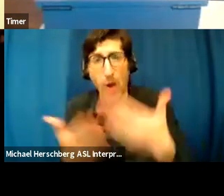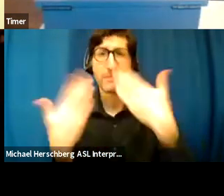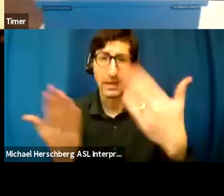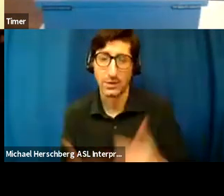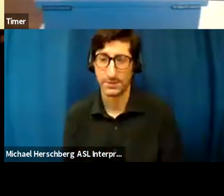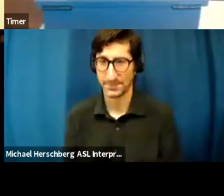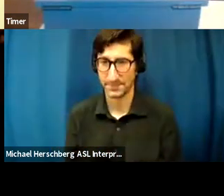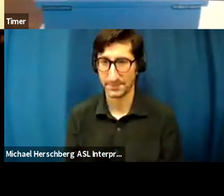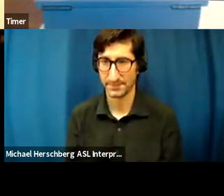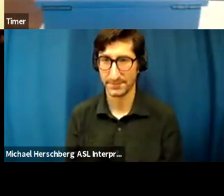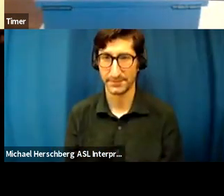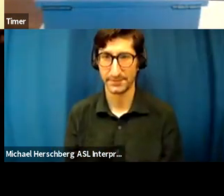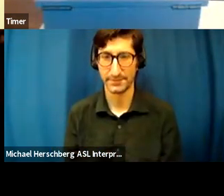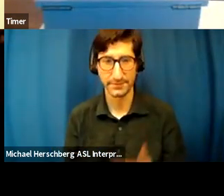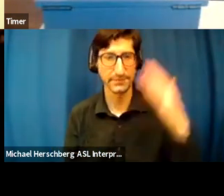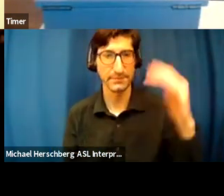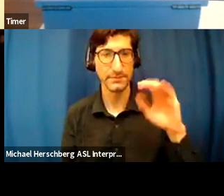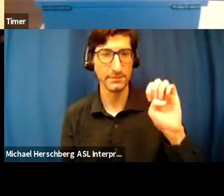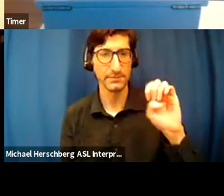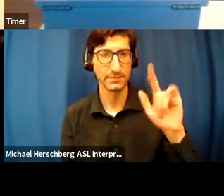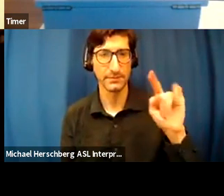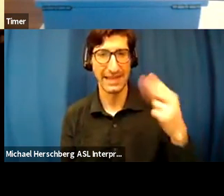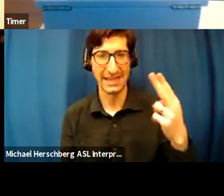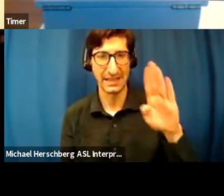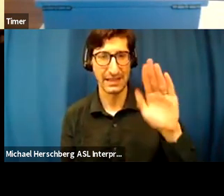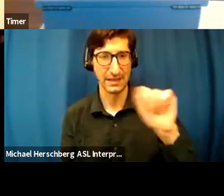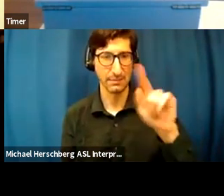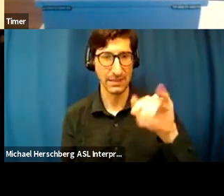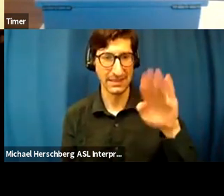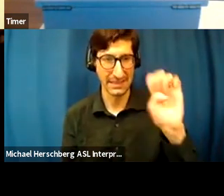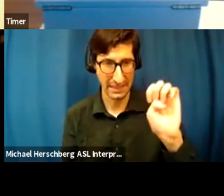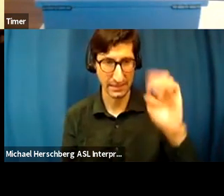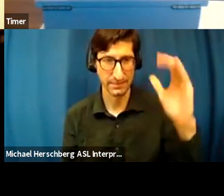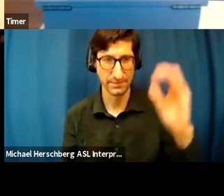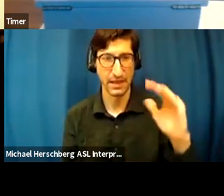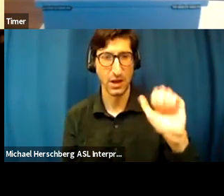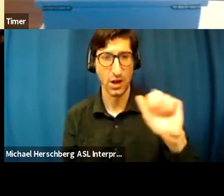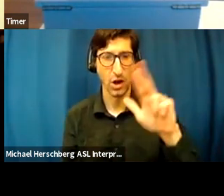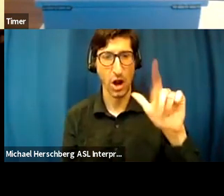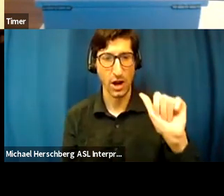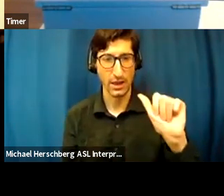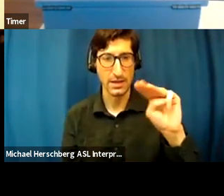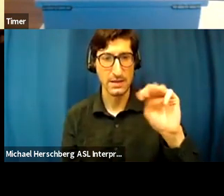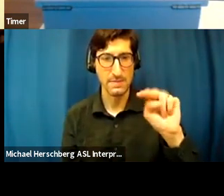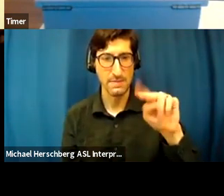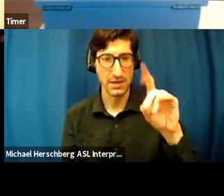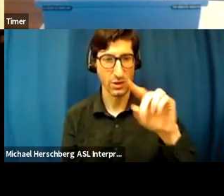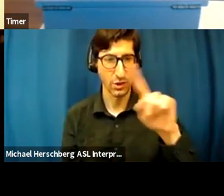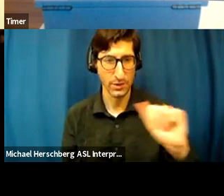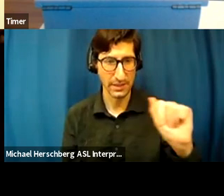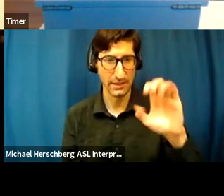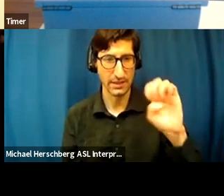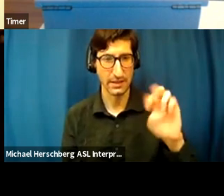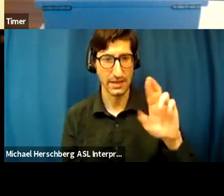Thank you. Our next speaker is Edith Bazile, and she'll be followed by Carla Mendoza, Erica Kuka, and